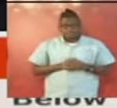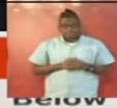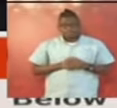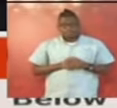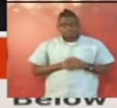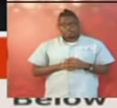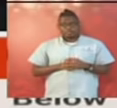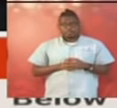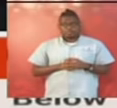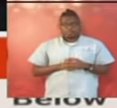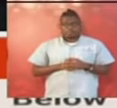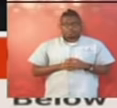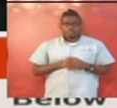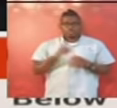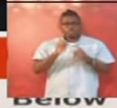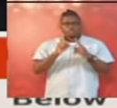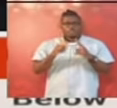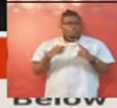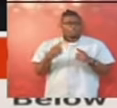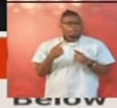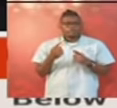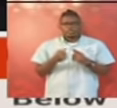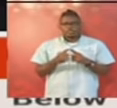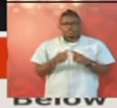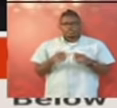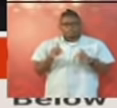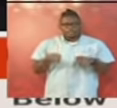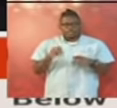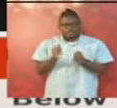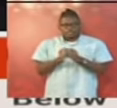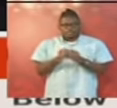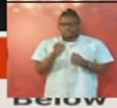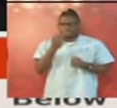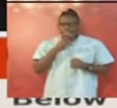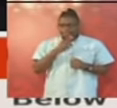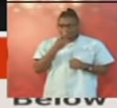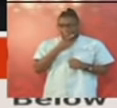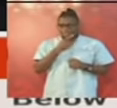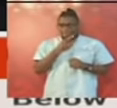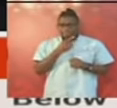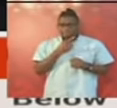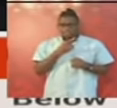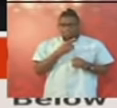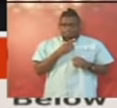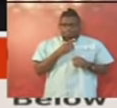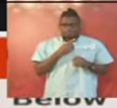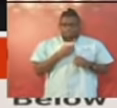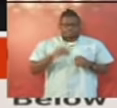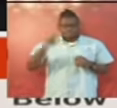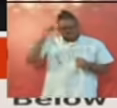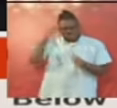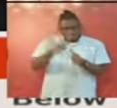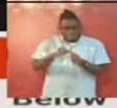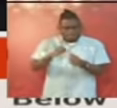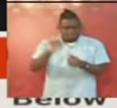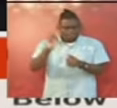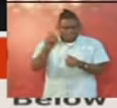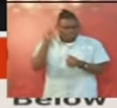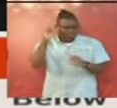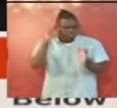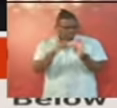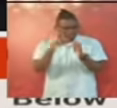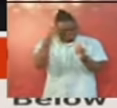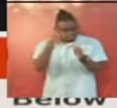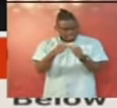When we're speaking about someone with diabetes, so the first slide on blood sugar had spoken about the diagnosis of